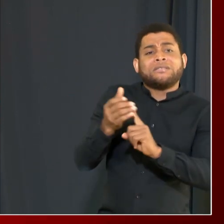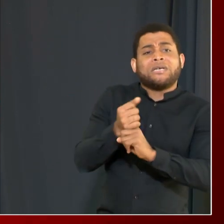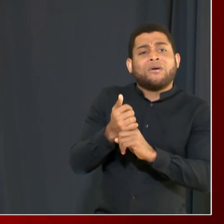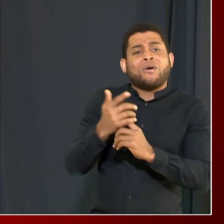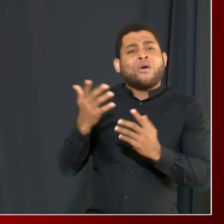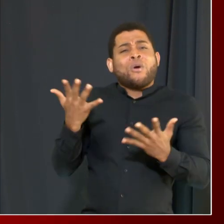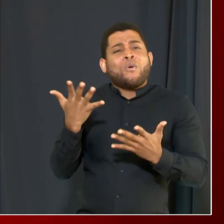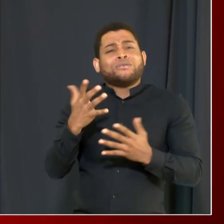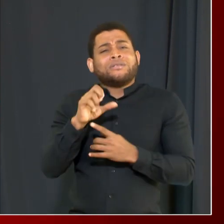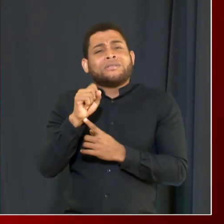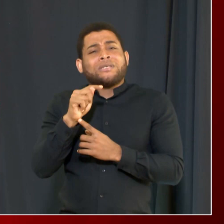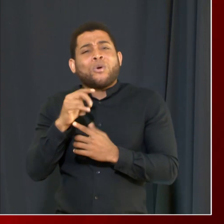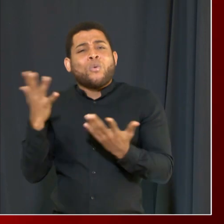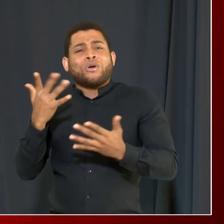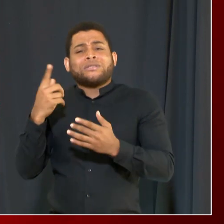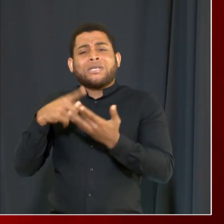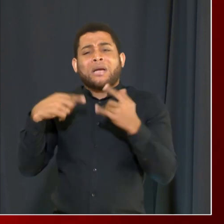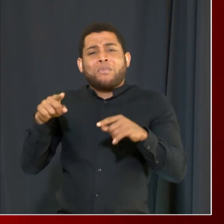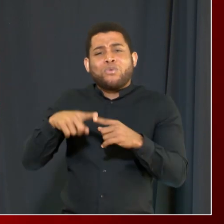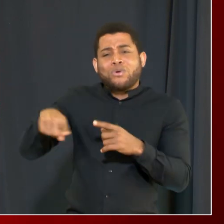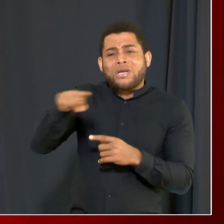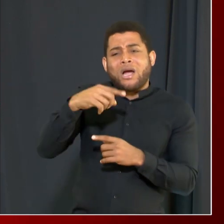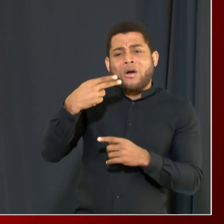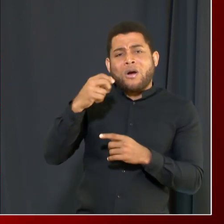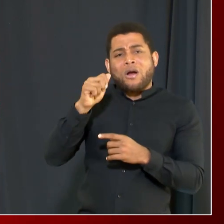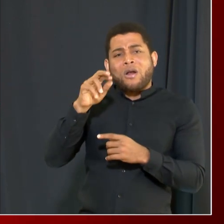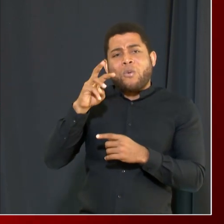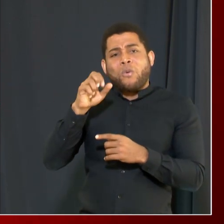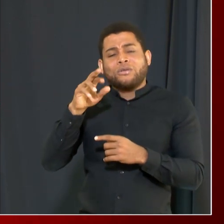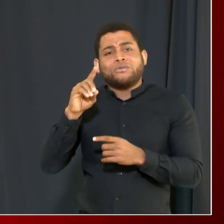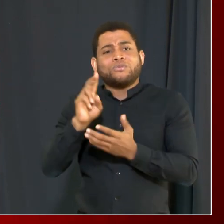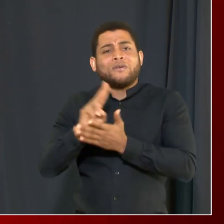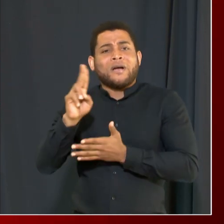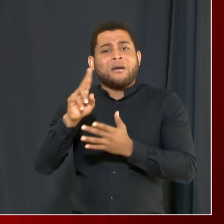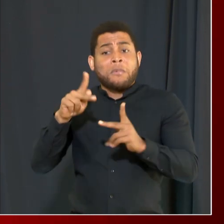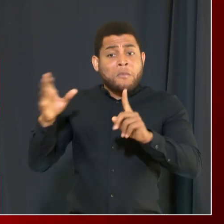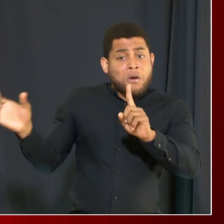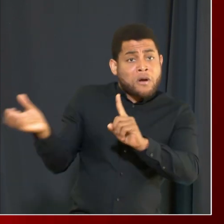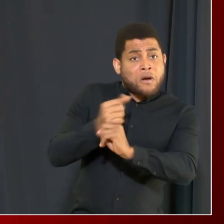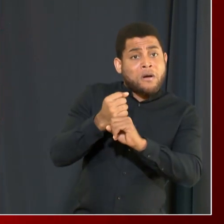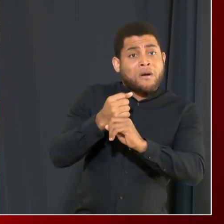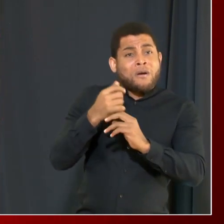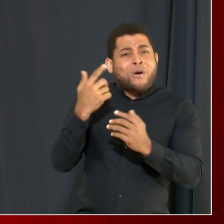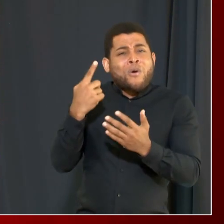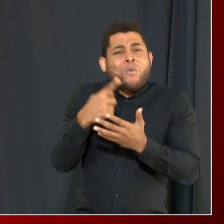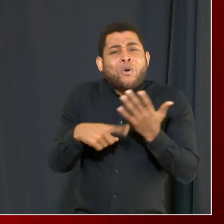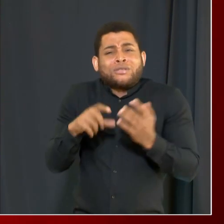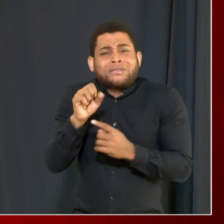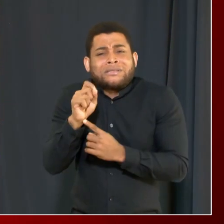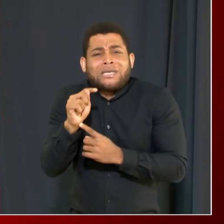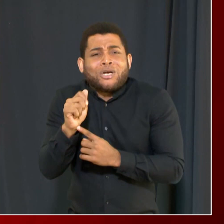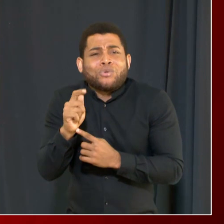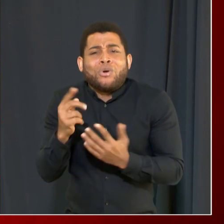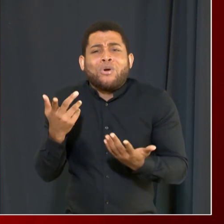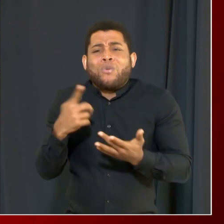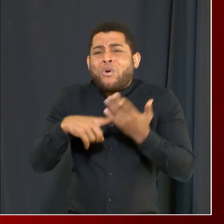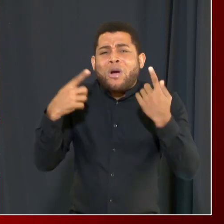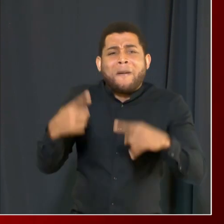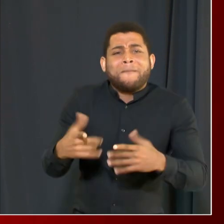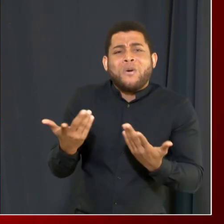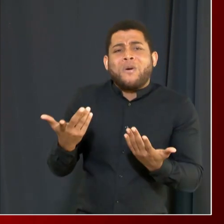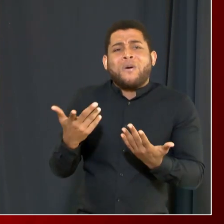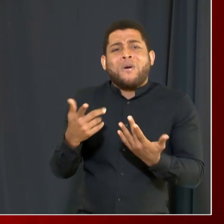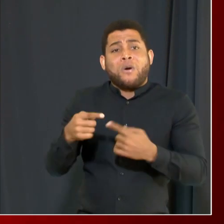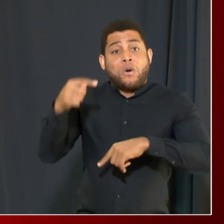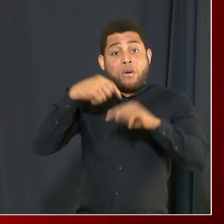happened at Howard University? Have any suspects been implicated? What's the status? And going back to my original question,